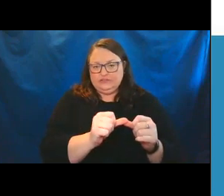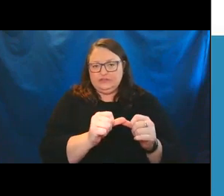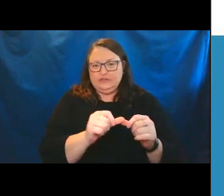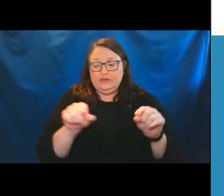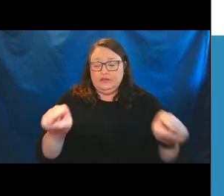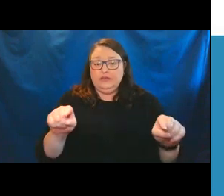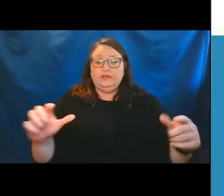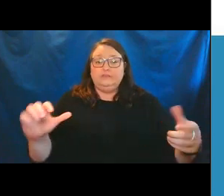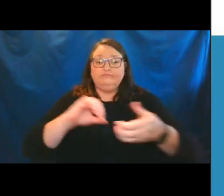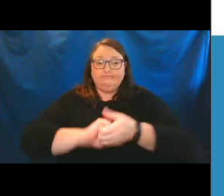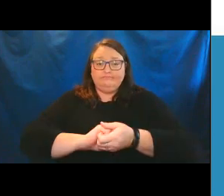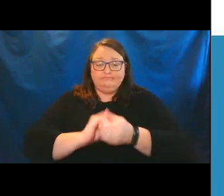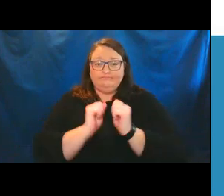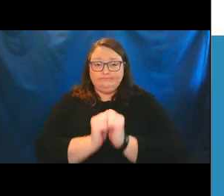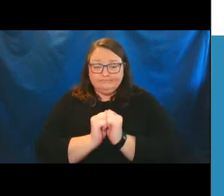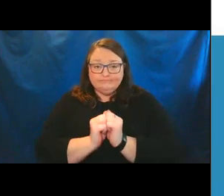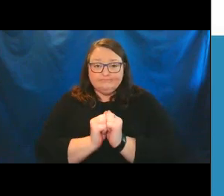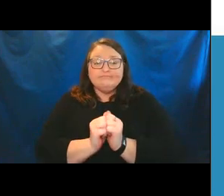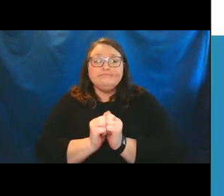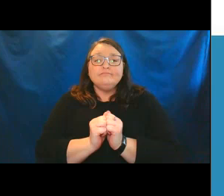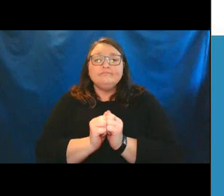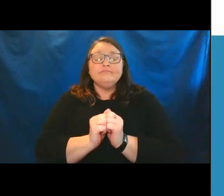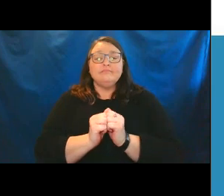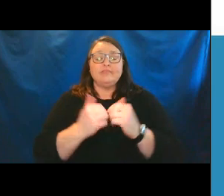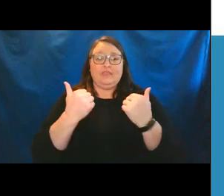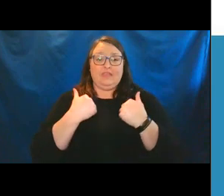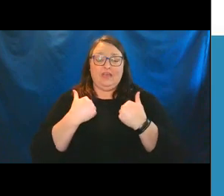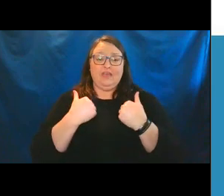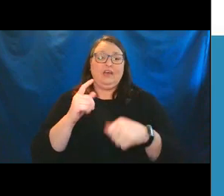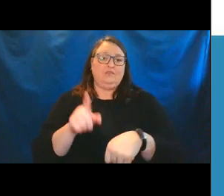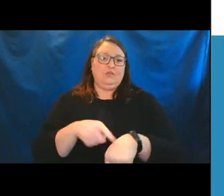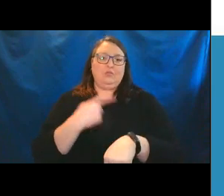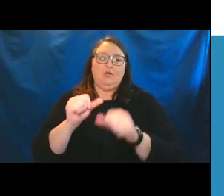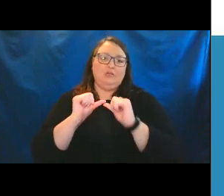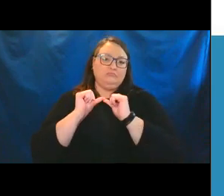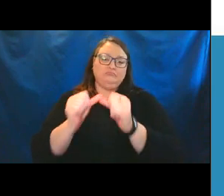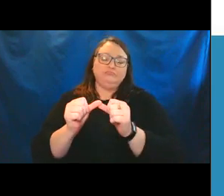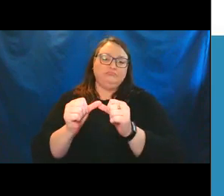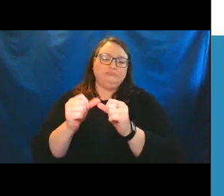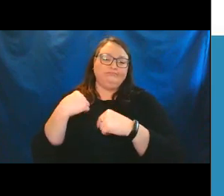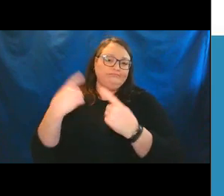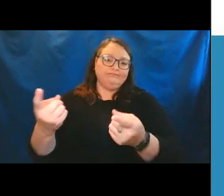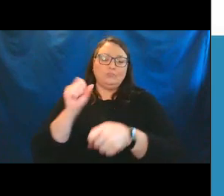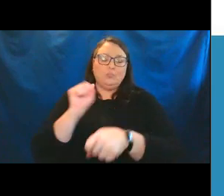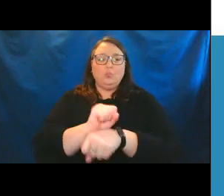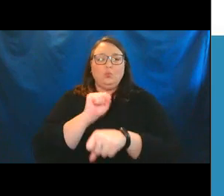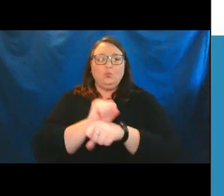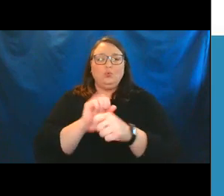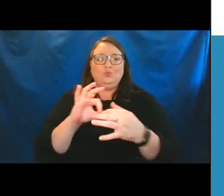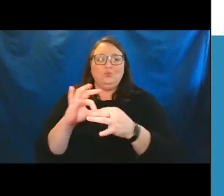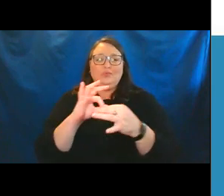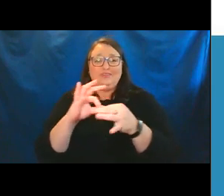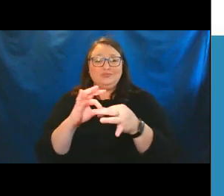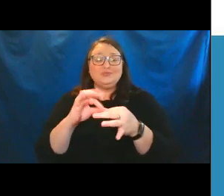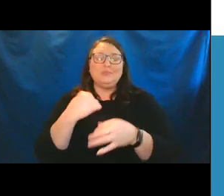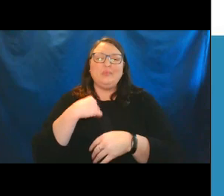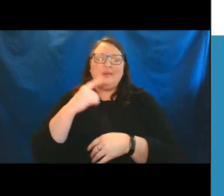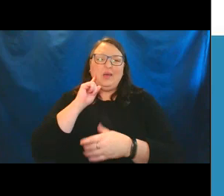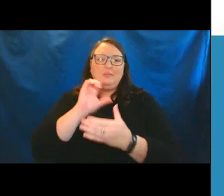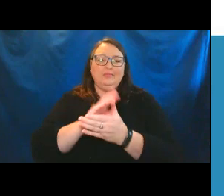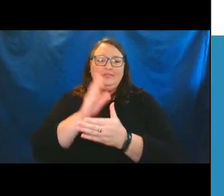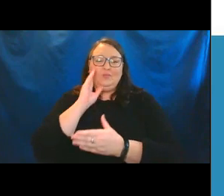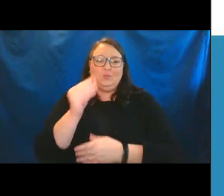Protectores de Cuencas and the Horsley Witten Group have a long-standing working relationships that I believe will